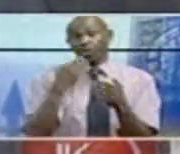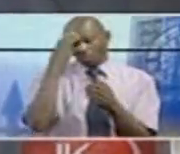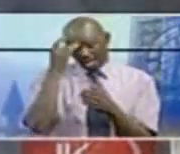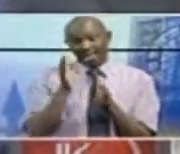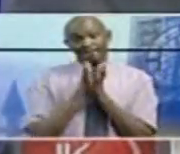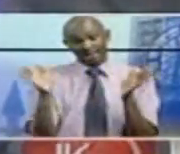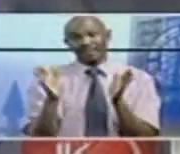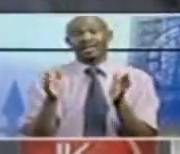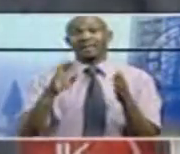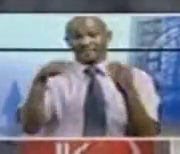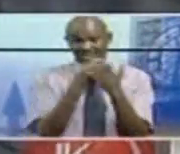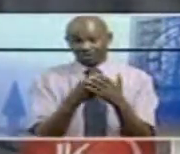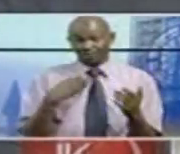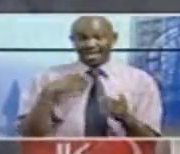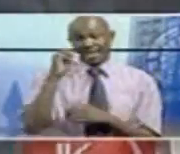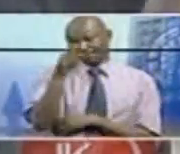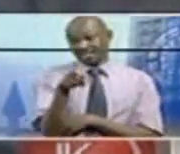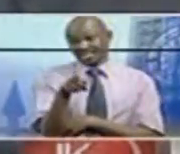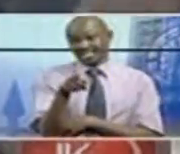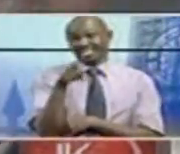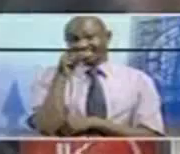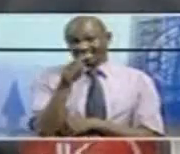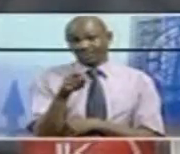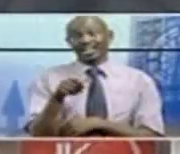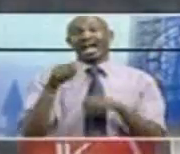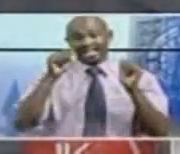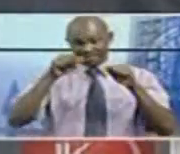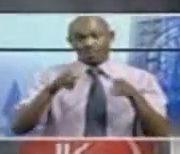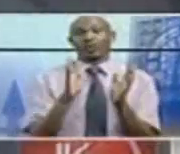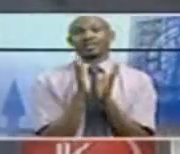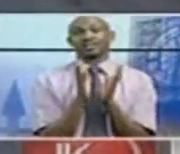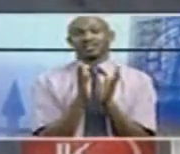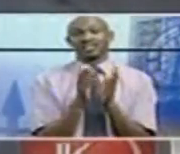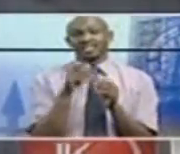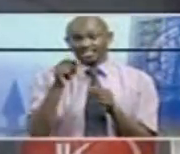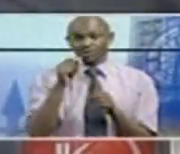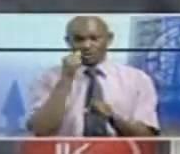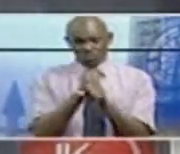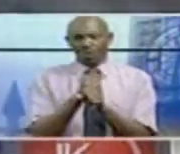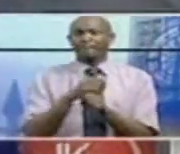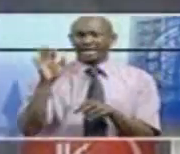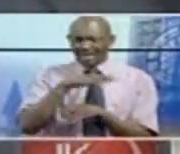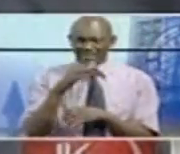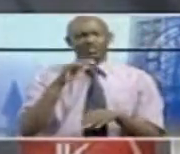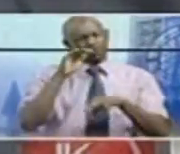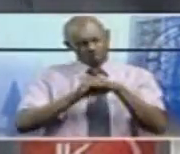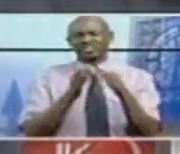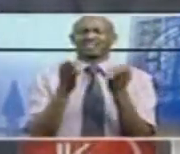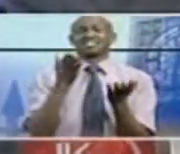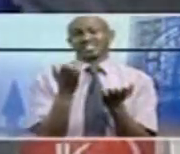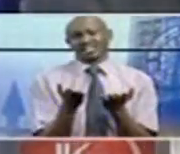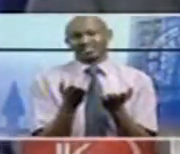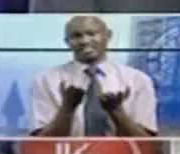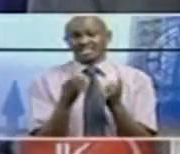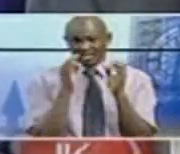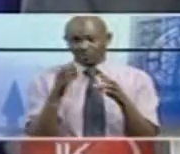petition brought by a member of parliament is an agreeable format, we would be doing parliament a lot of good service